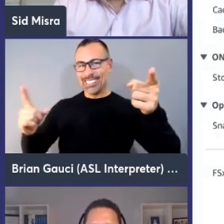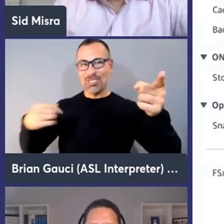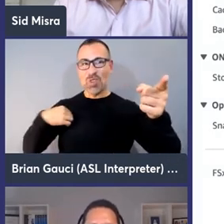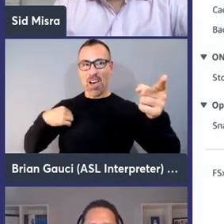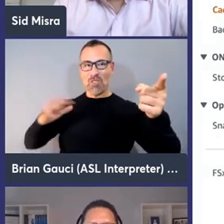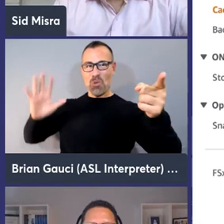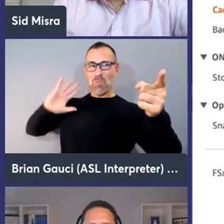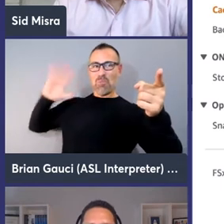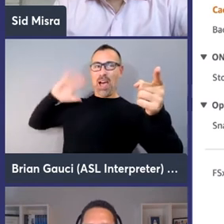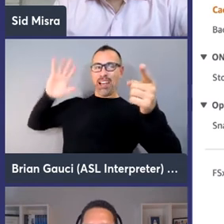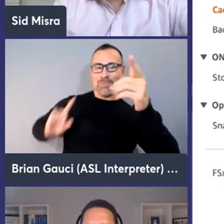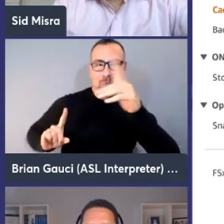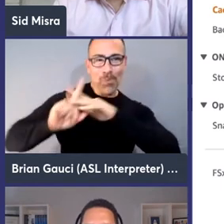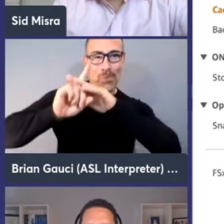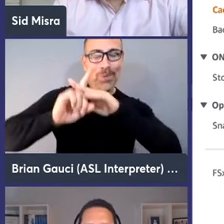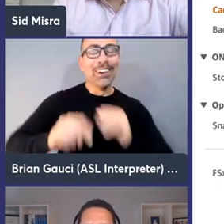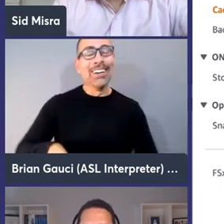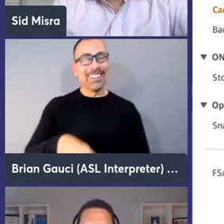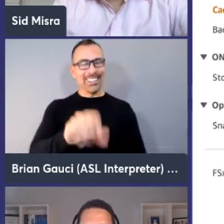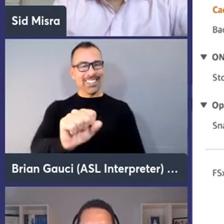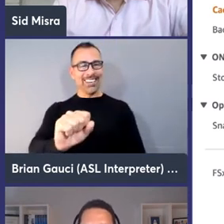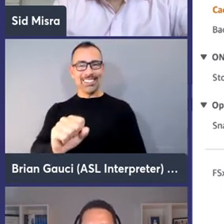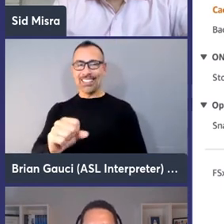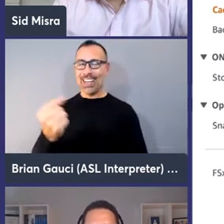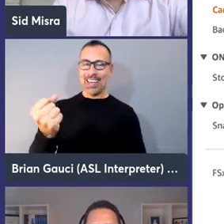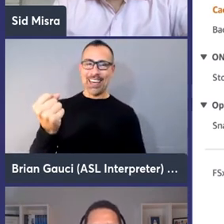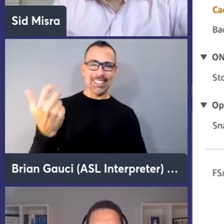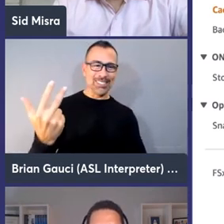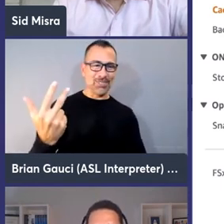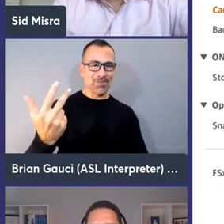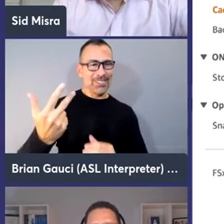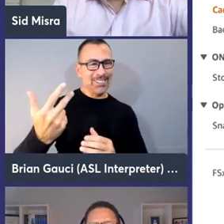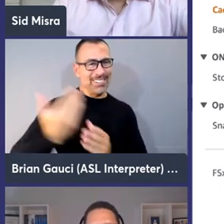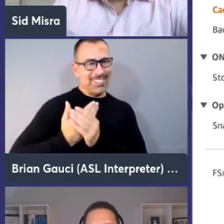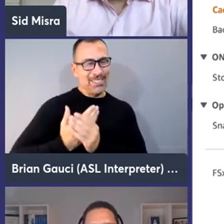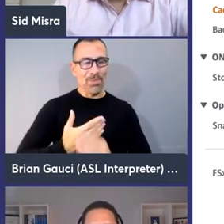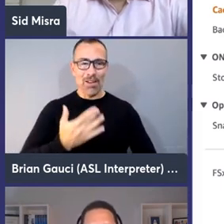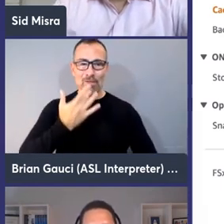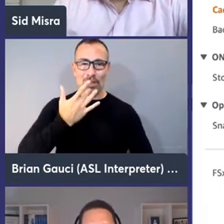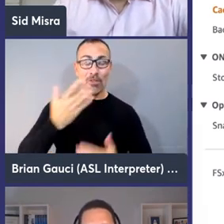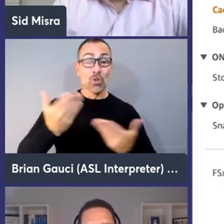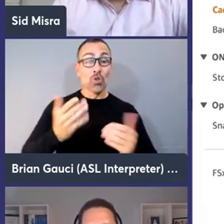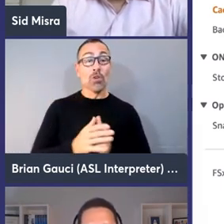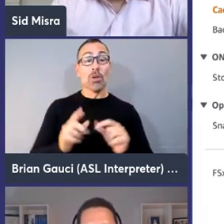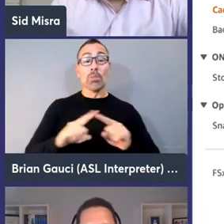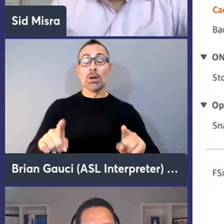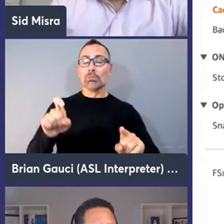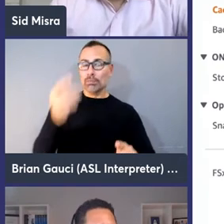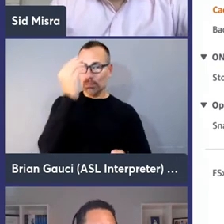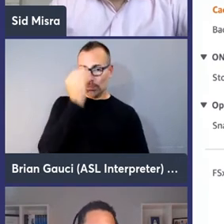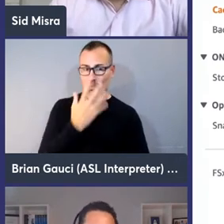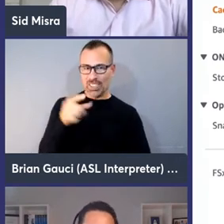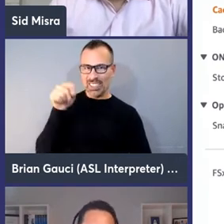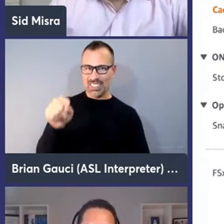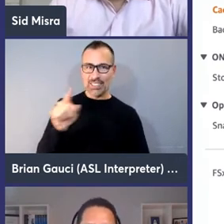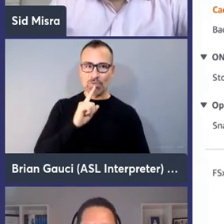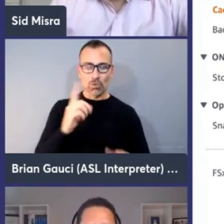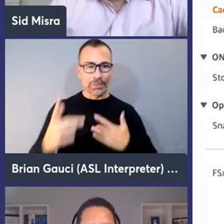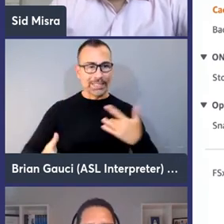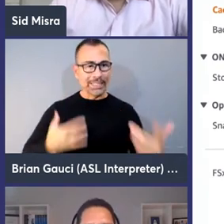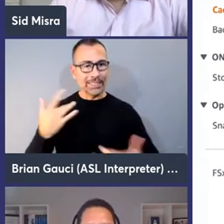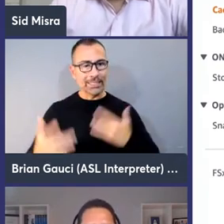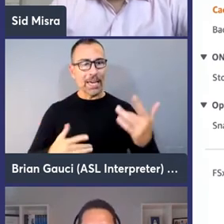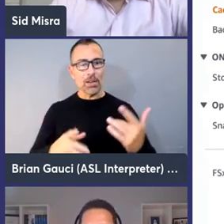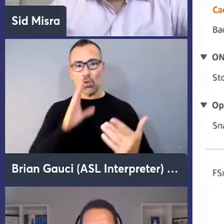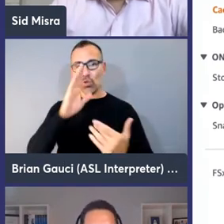Yeah. So S3 is like my favorite service, but I got to say, this is really, really exciting. You can directly